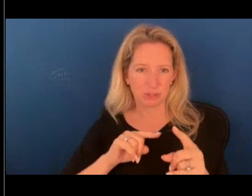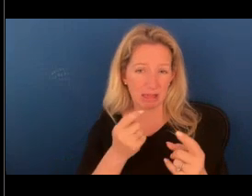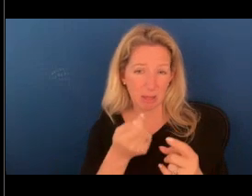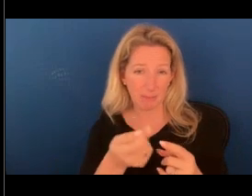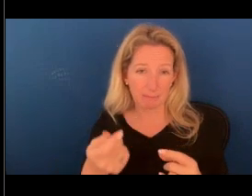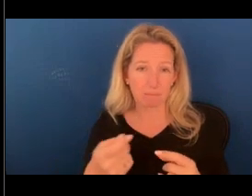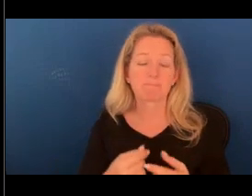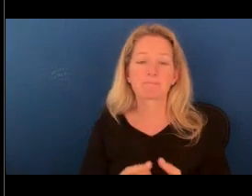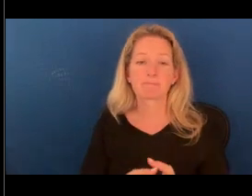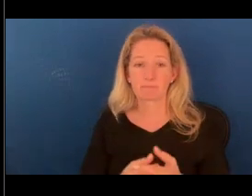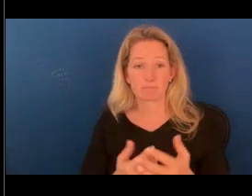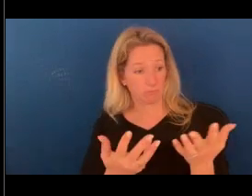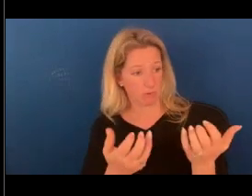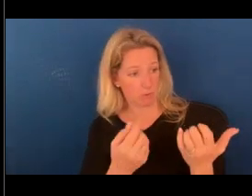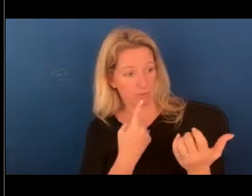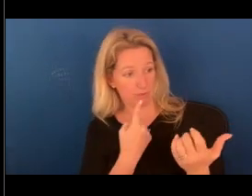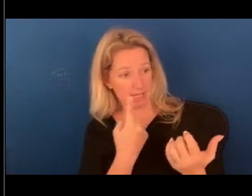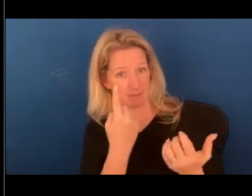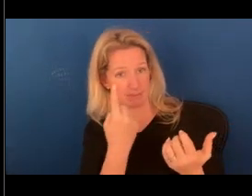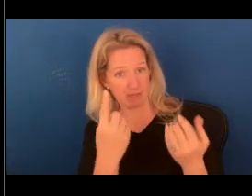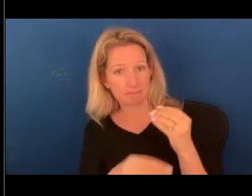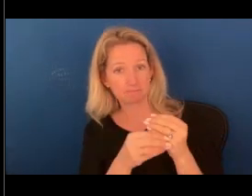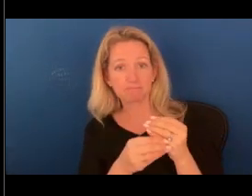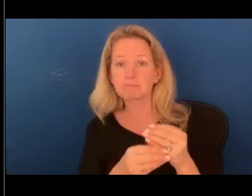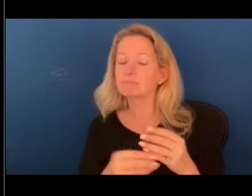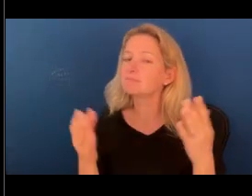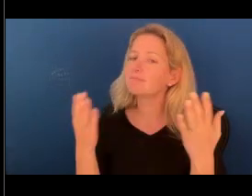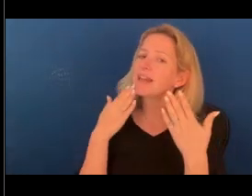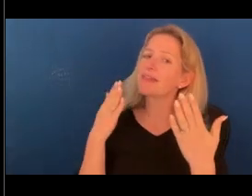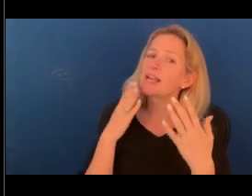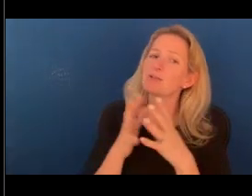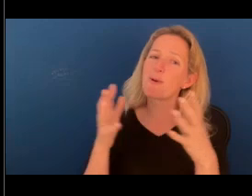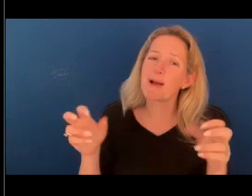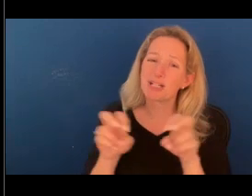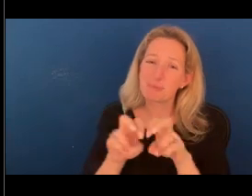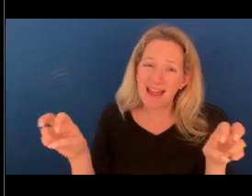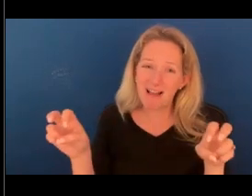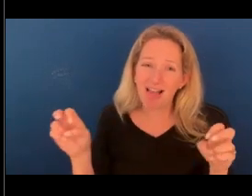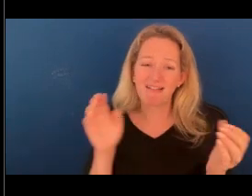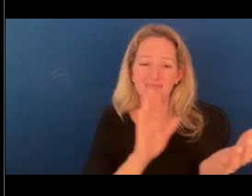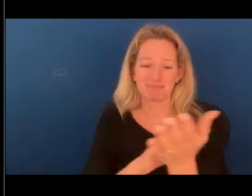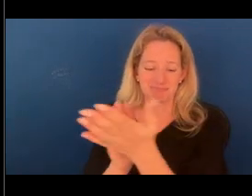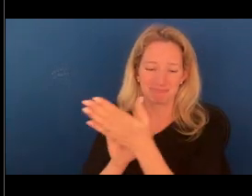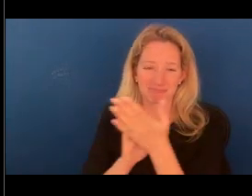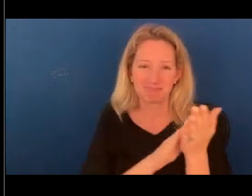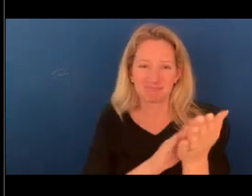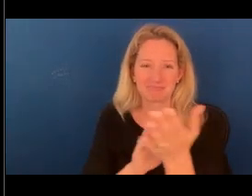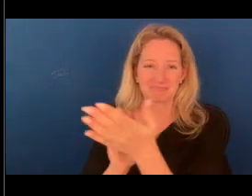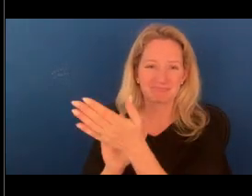know Susan wanted to say something too. All right, thank you so much, panelists. Let's give them a round of applause.